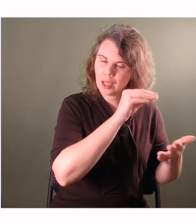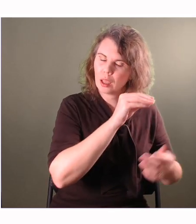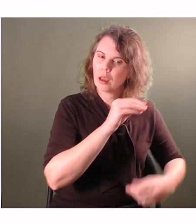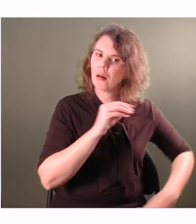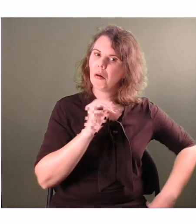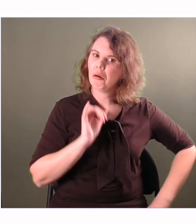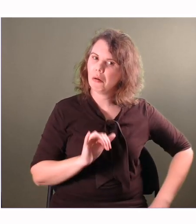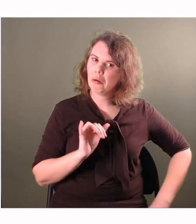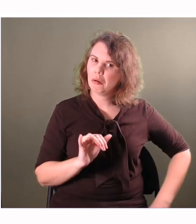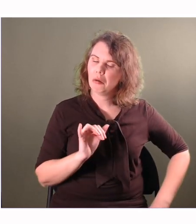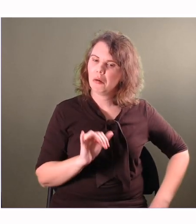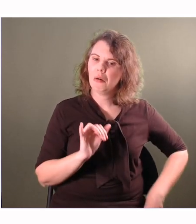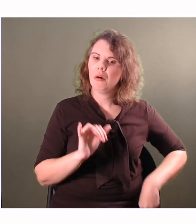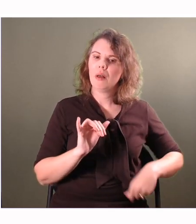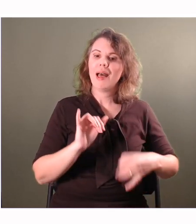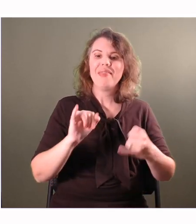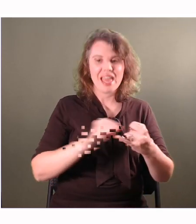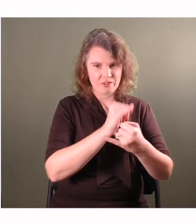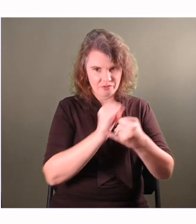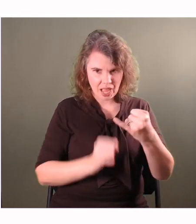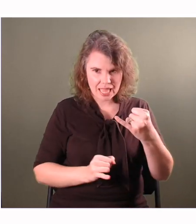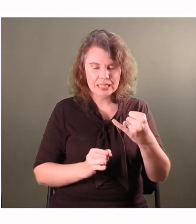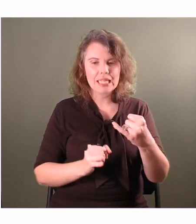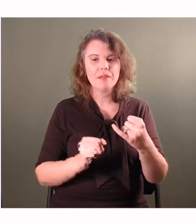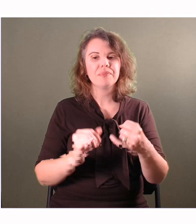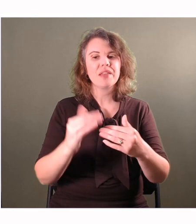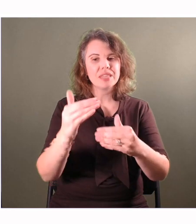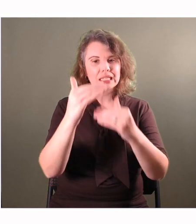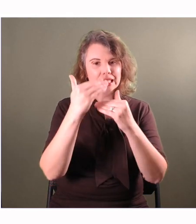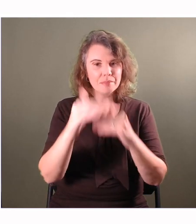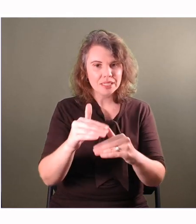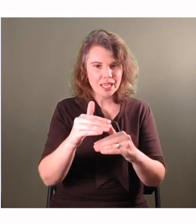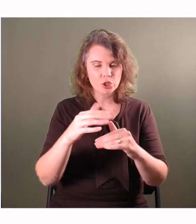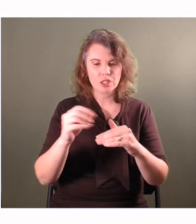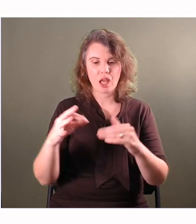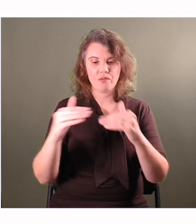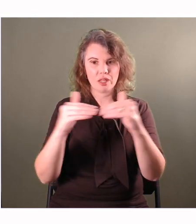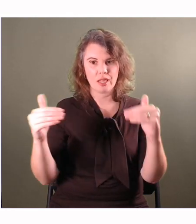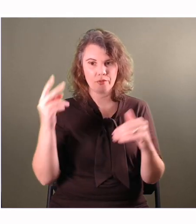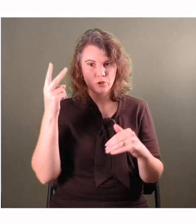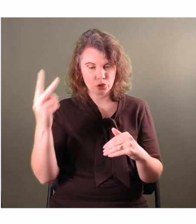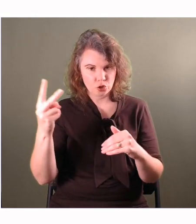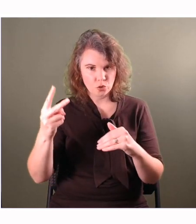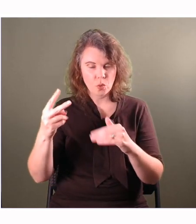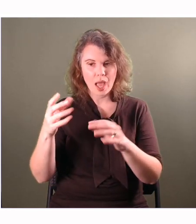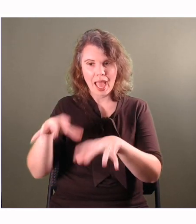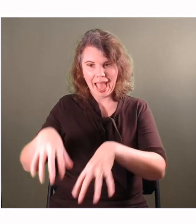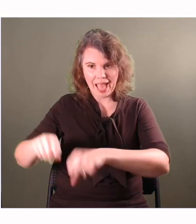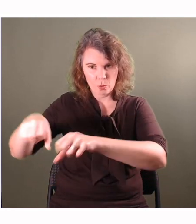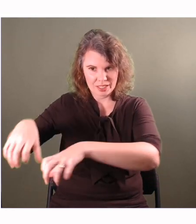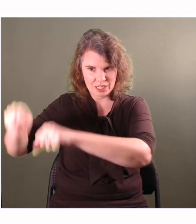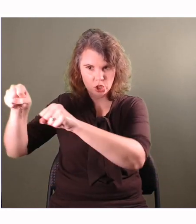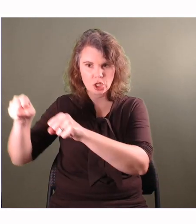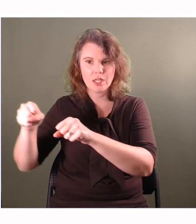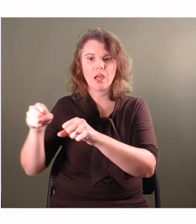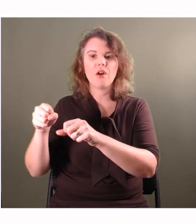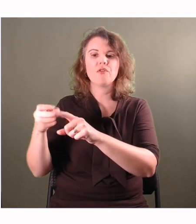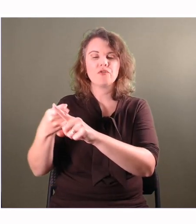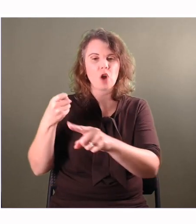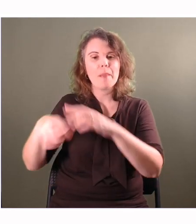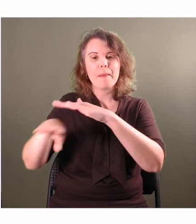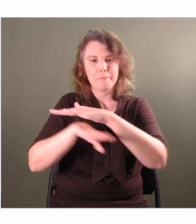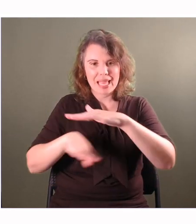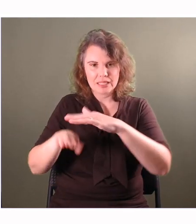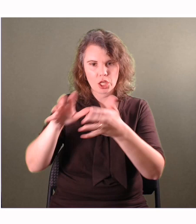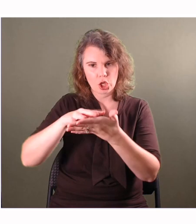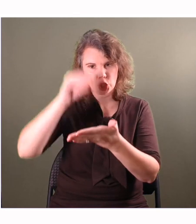finally, from Nick Ellis, the limitations of second language acquisition derive from basic